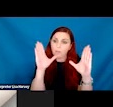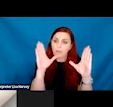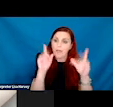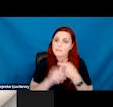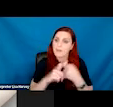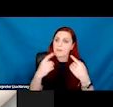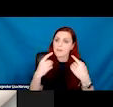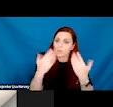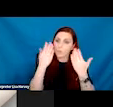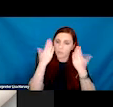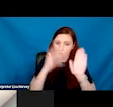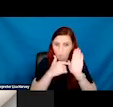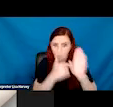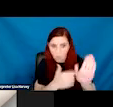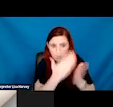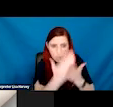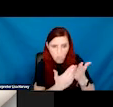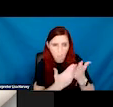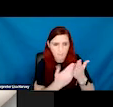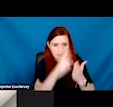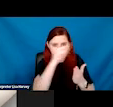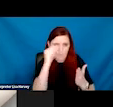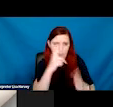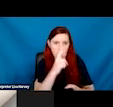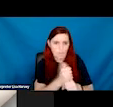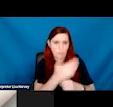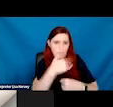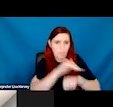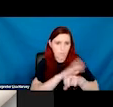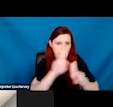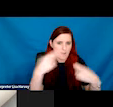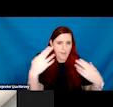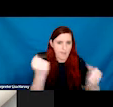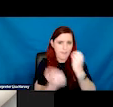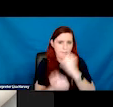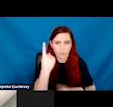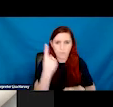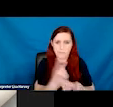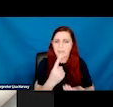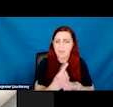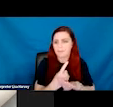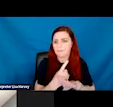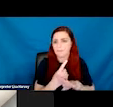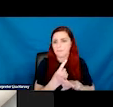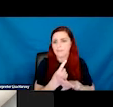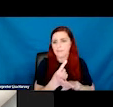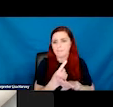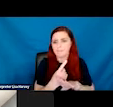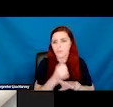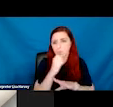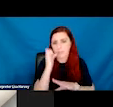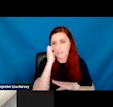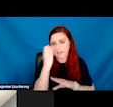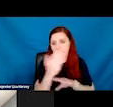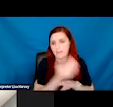actually shows some of the instances I'm talking about where you can have problems that are to some degree unforeseen, particularly